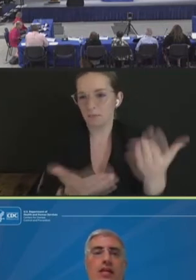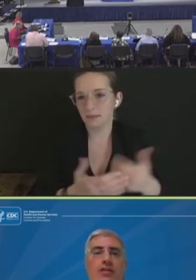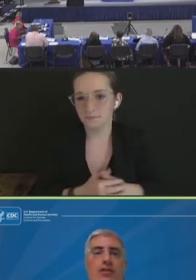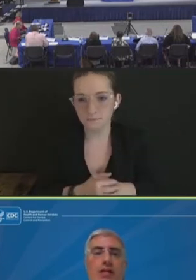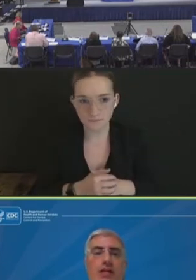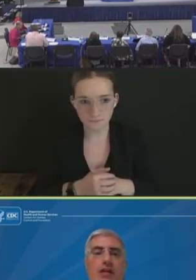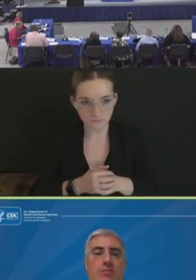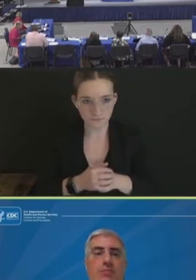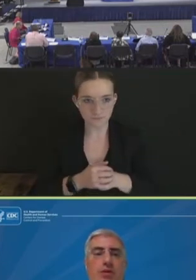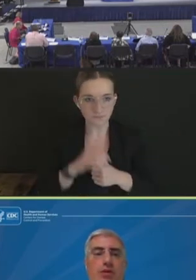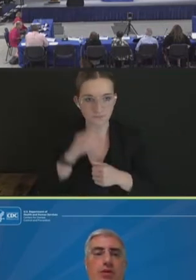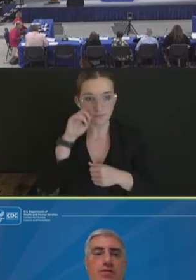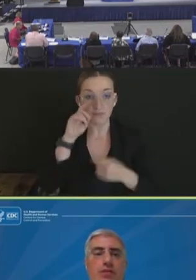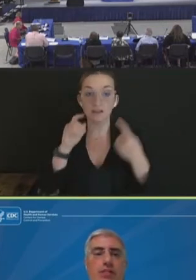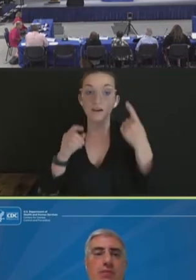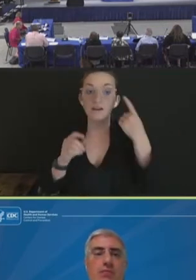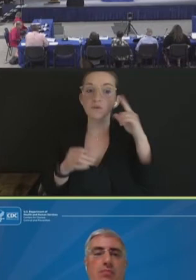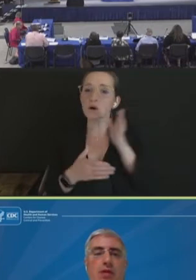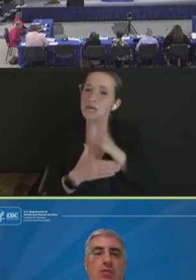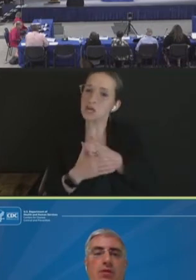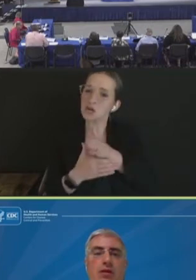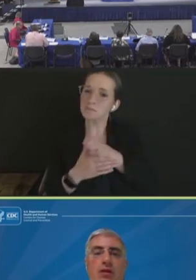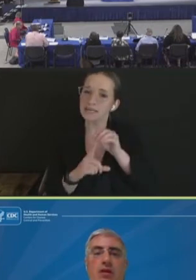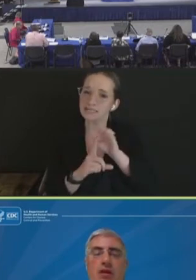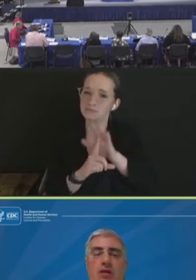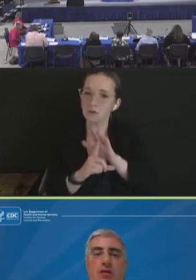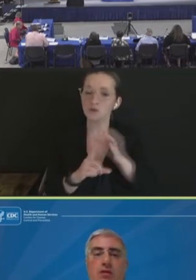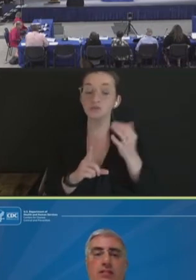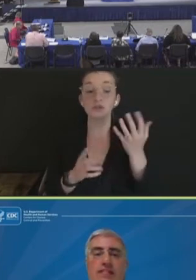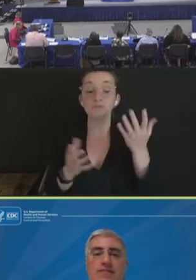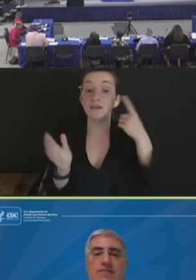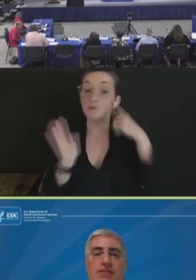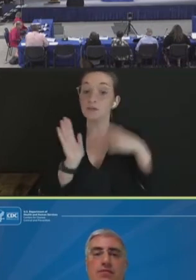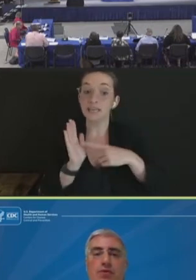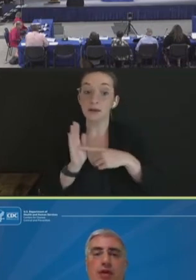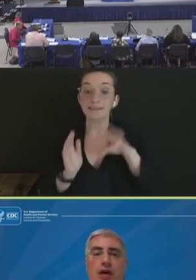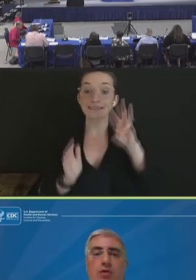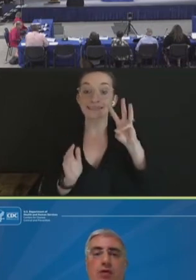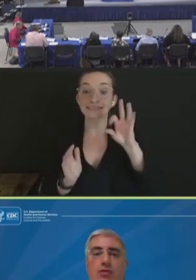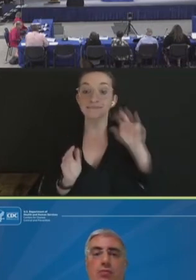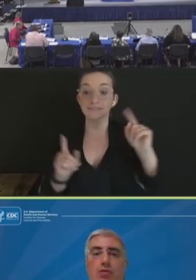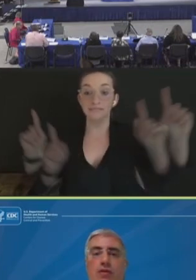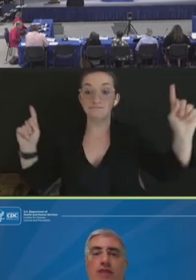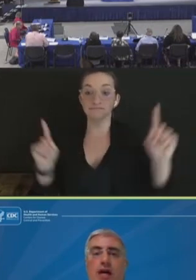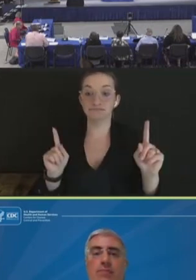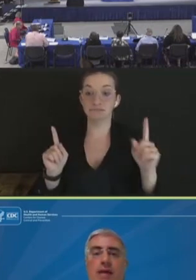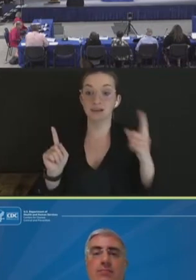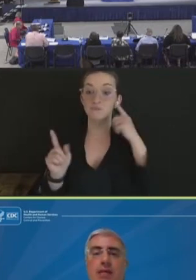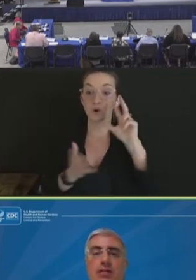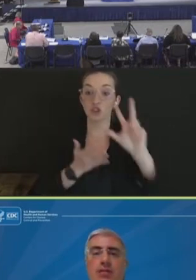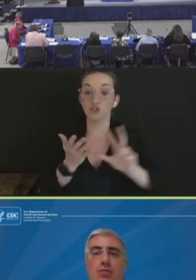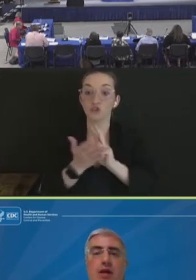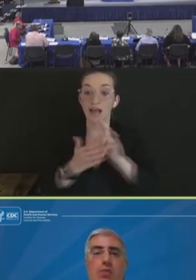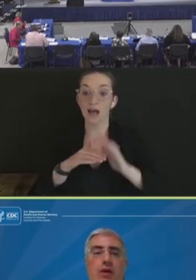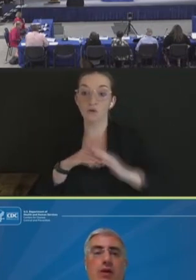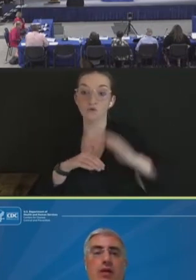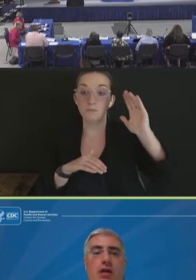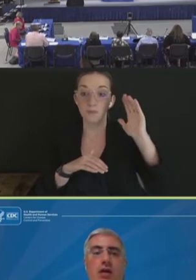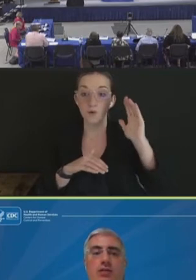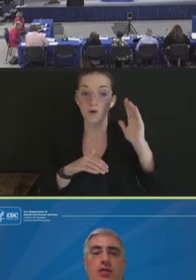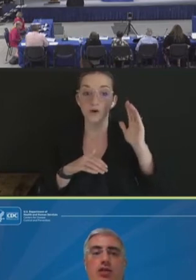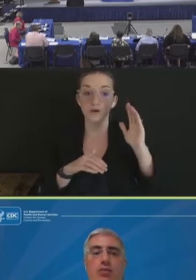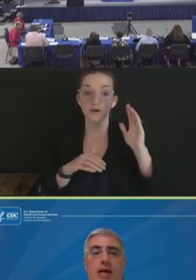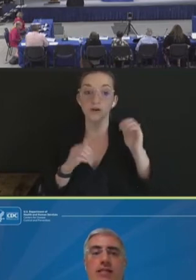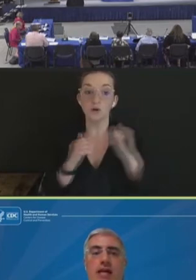For intermediate exposures, for example, being within 6 feet for 3 hours or more of an unmasked patient without wearing